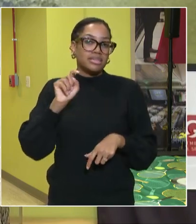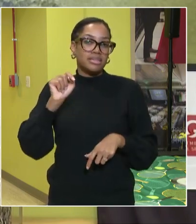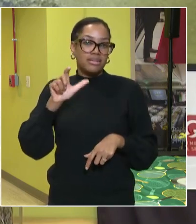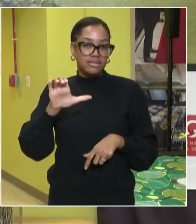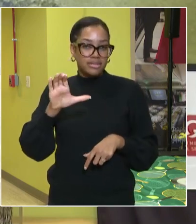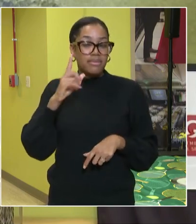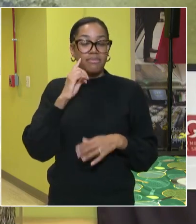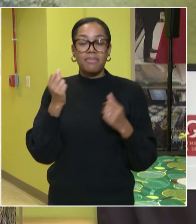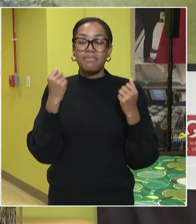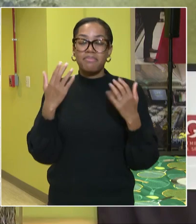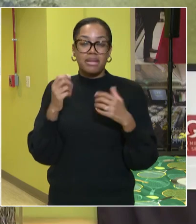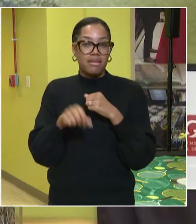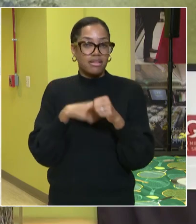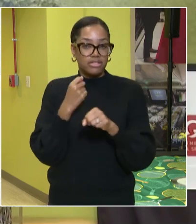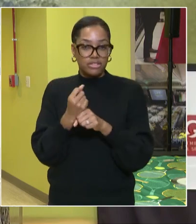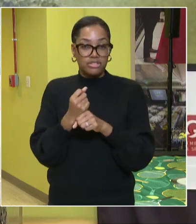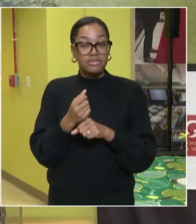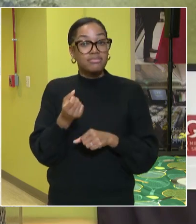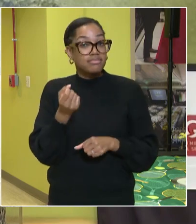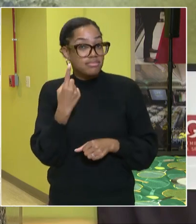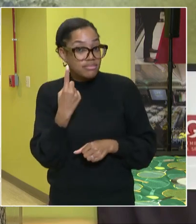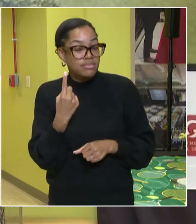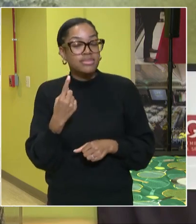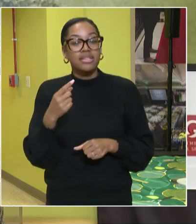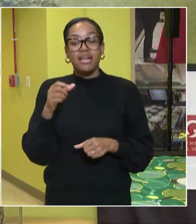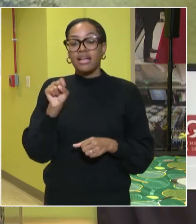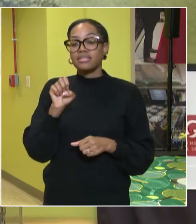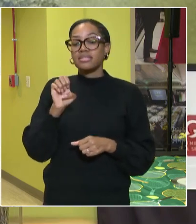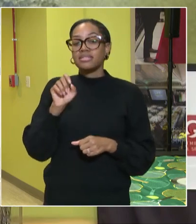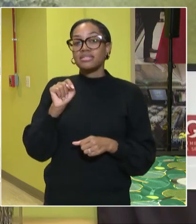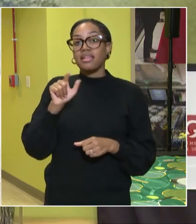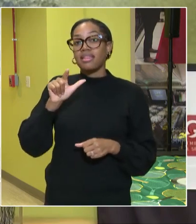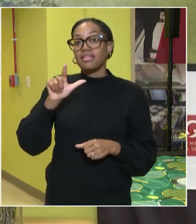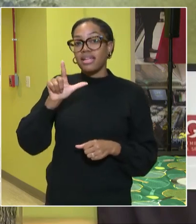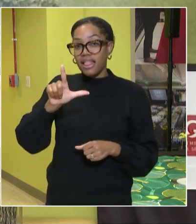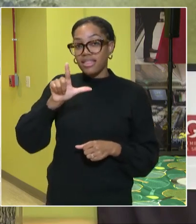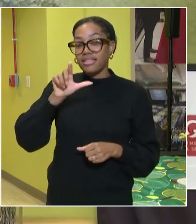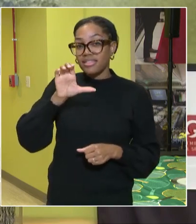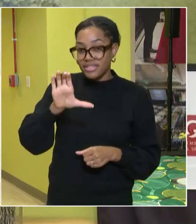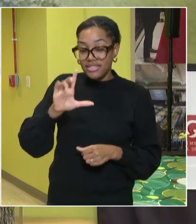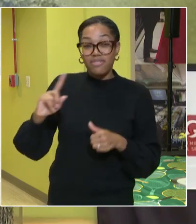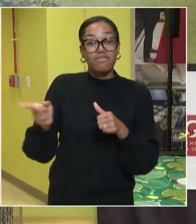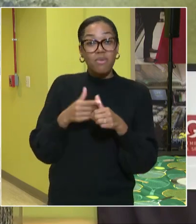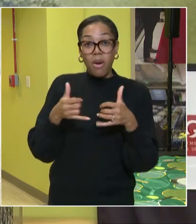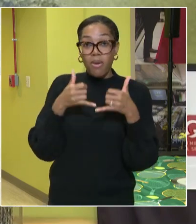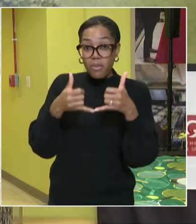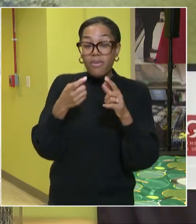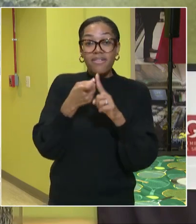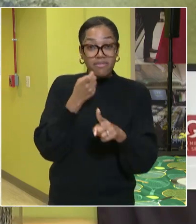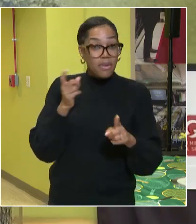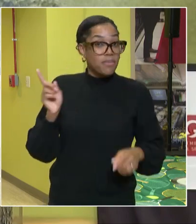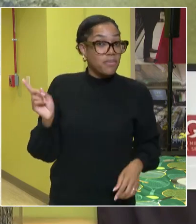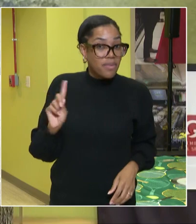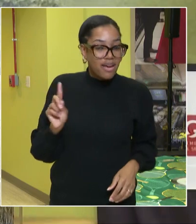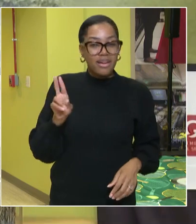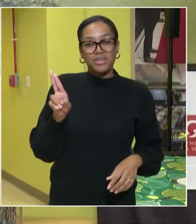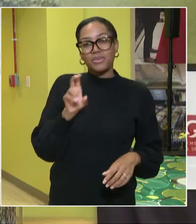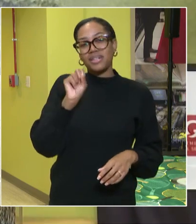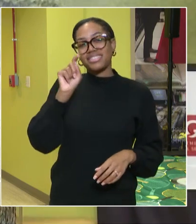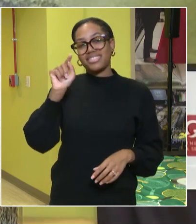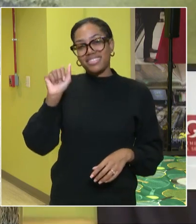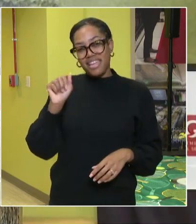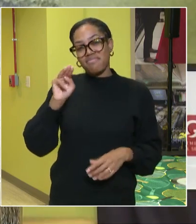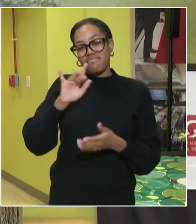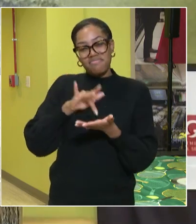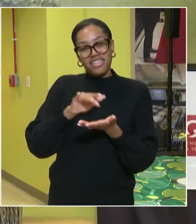years. In fact, SETLC's very first award, as you heard, was from USTA Mid-Atlantic,